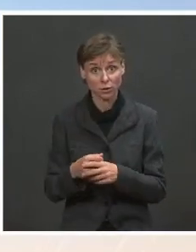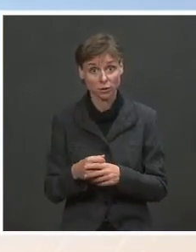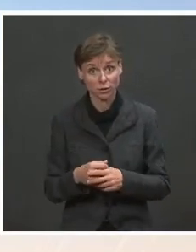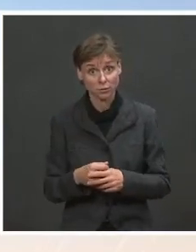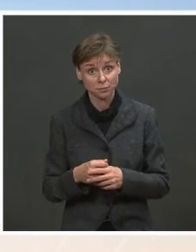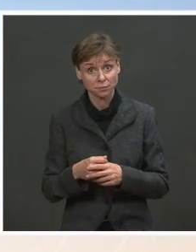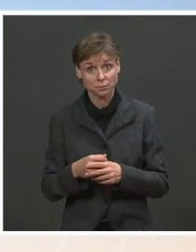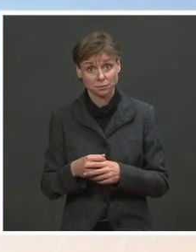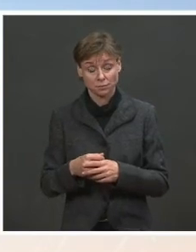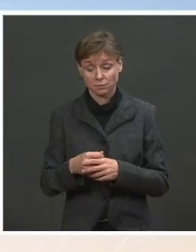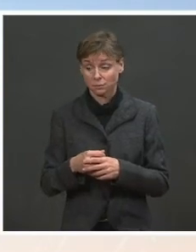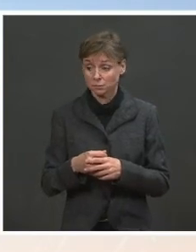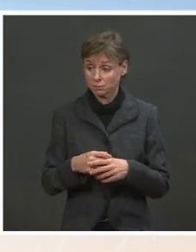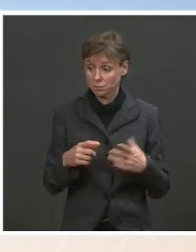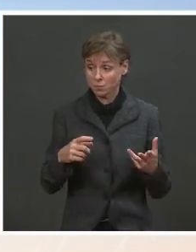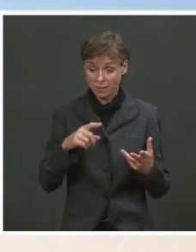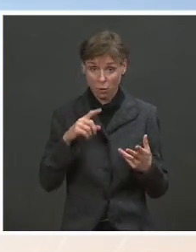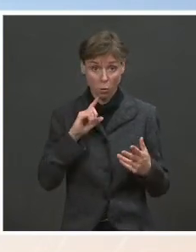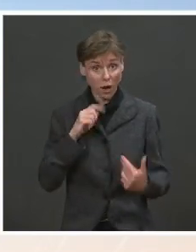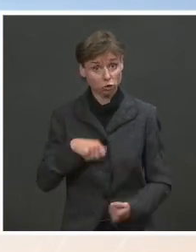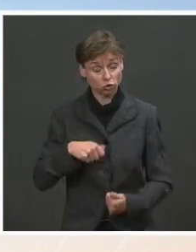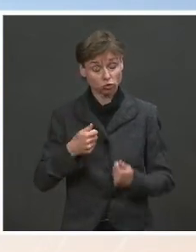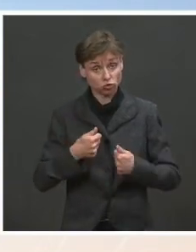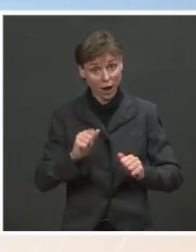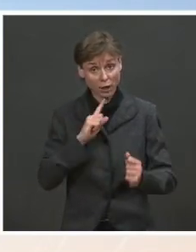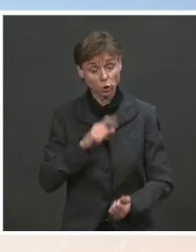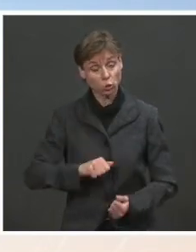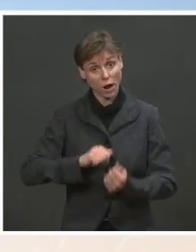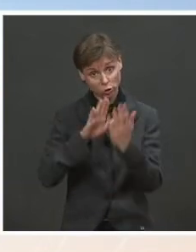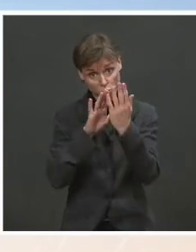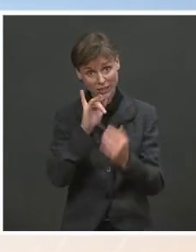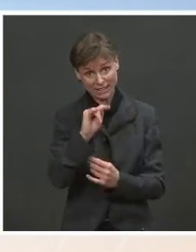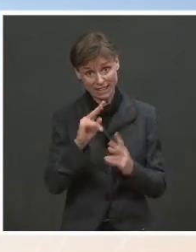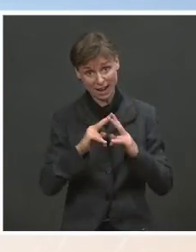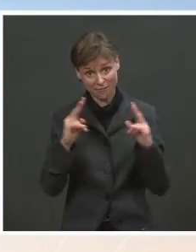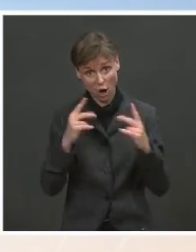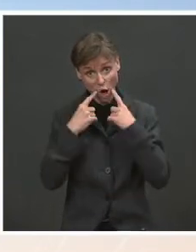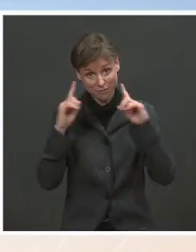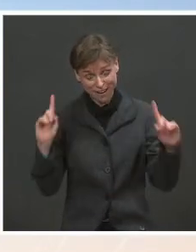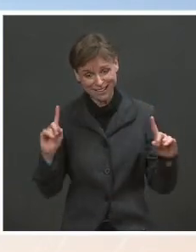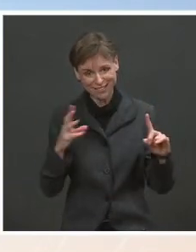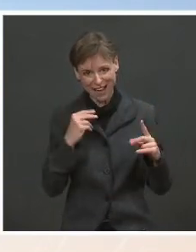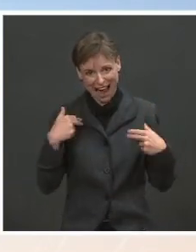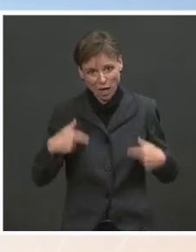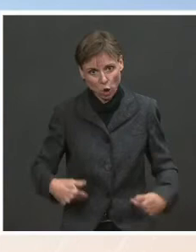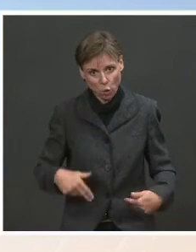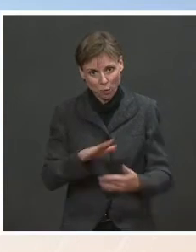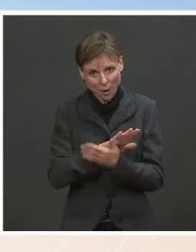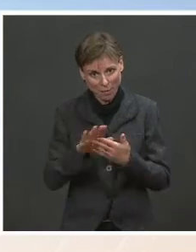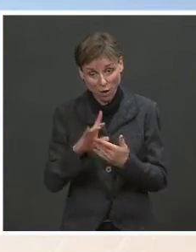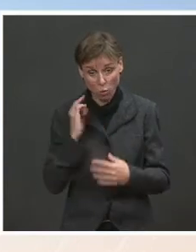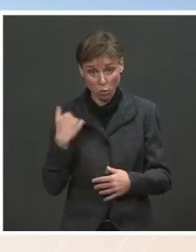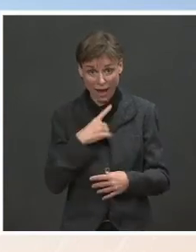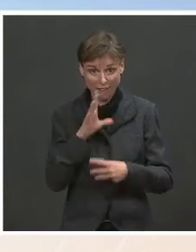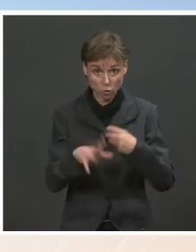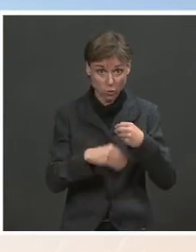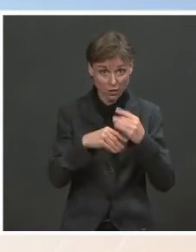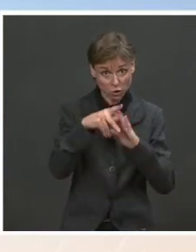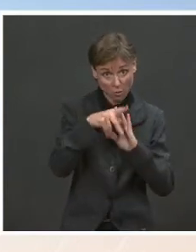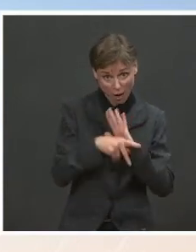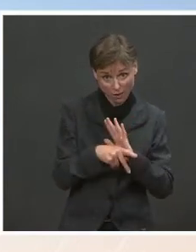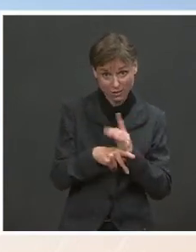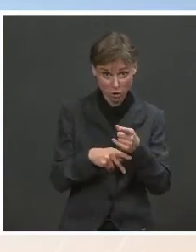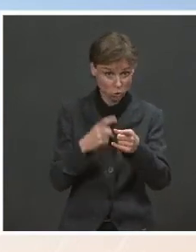an effective and humane manner, and that requires putting in place additional policies and measures. You referenced one of them, which